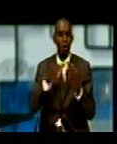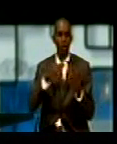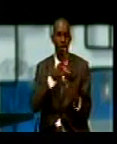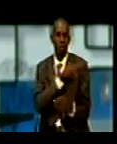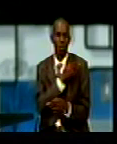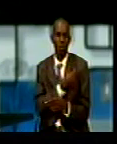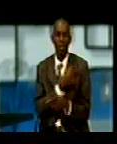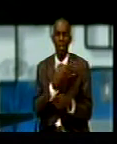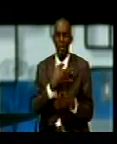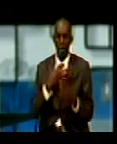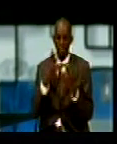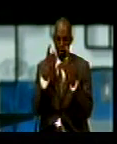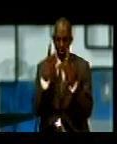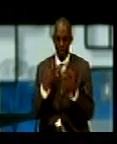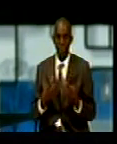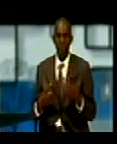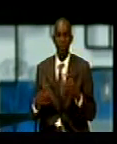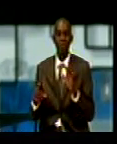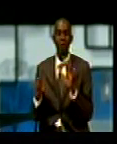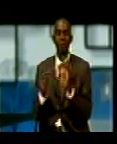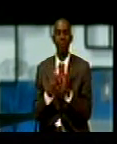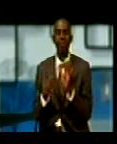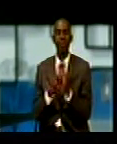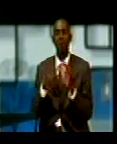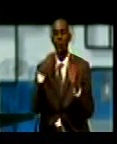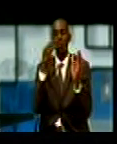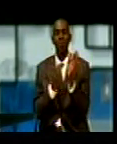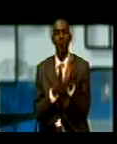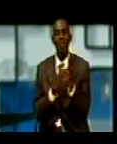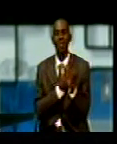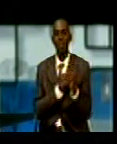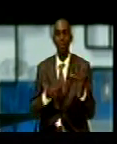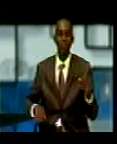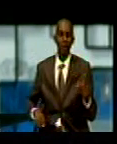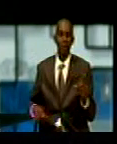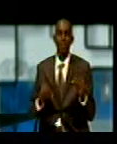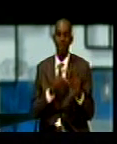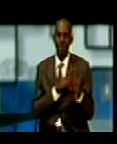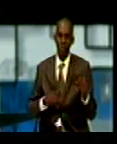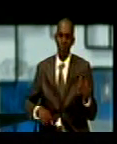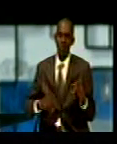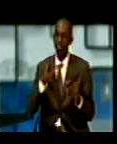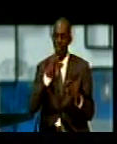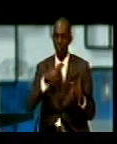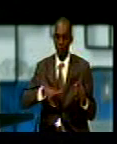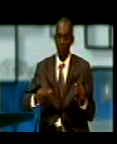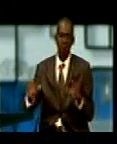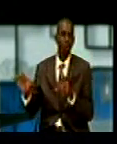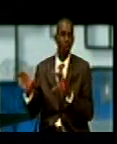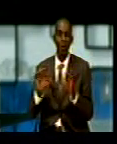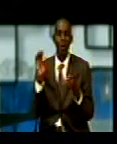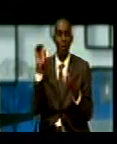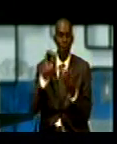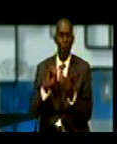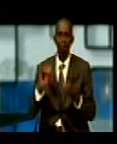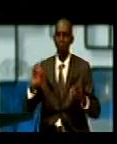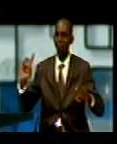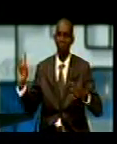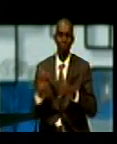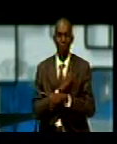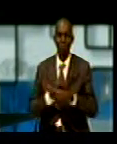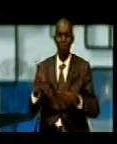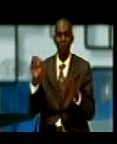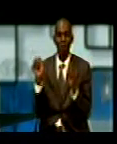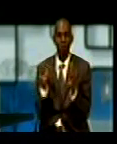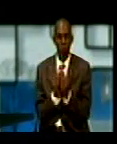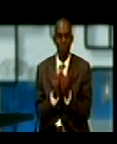tested negative. Praise the Lord. And the Lord is still doing more, still dealing with COVID-19, because this is